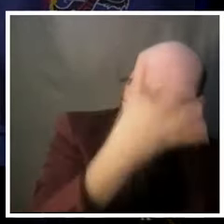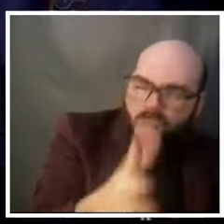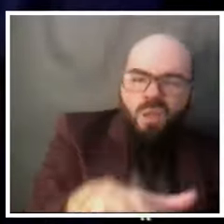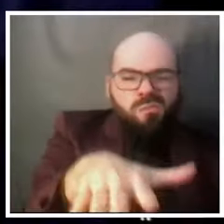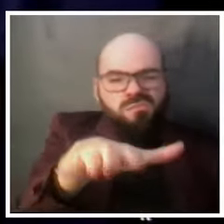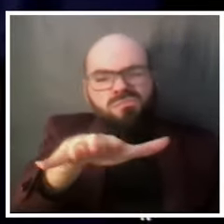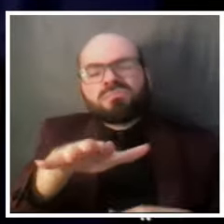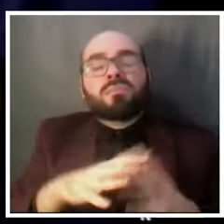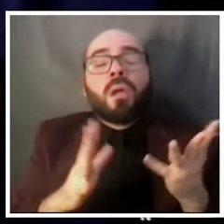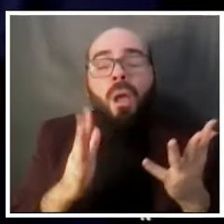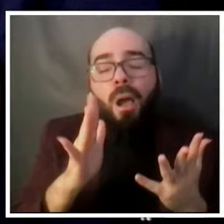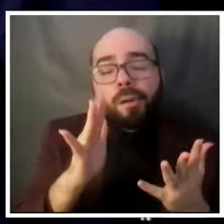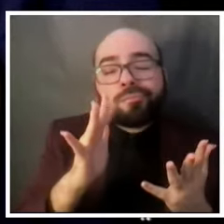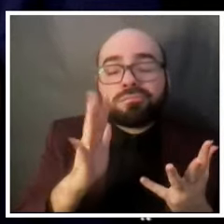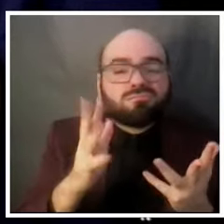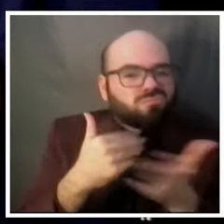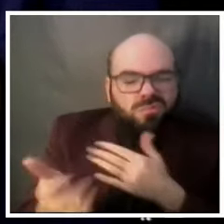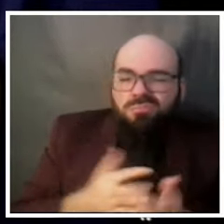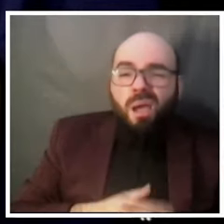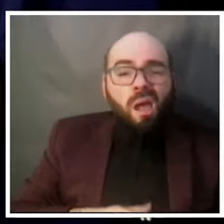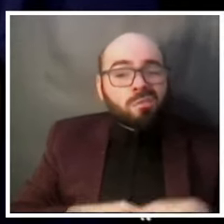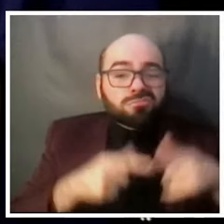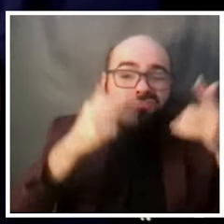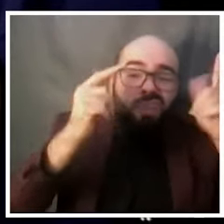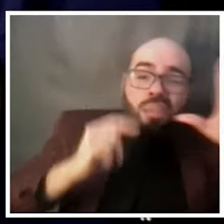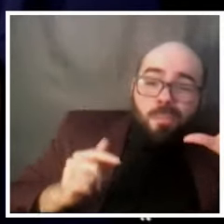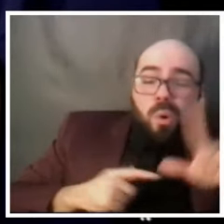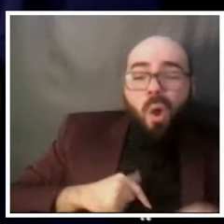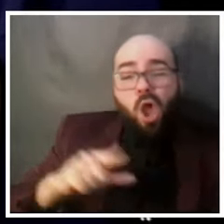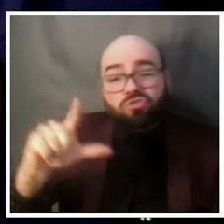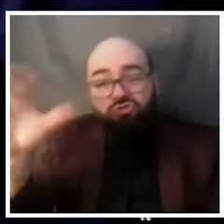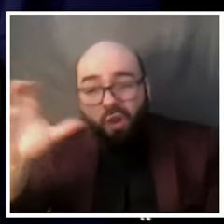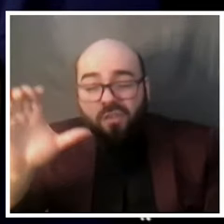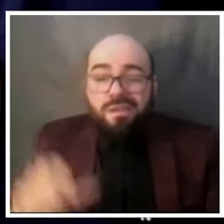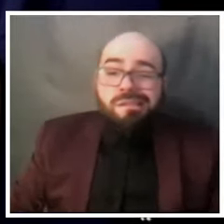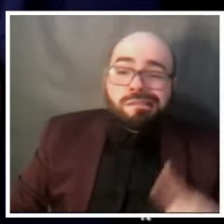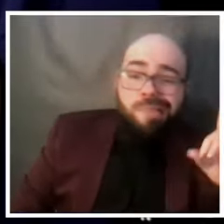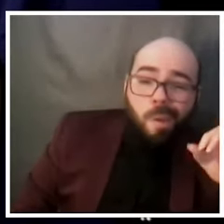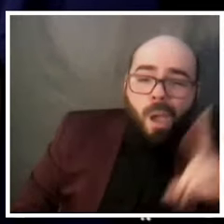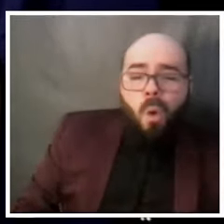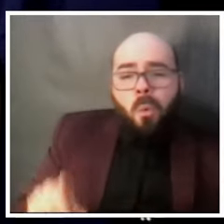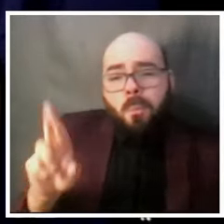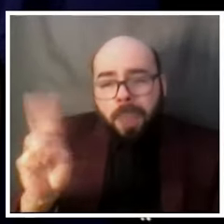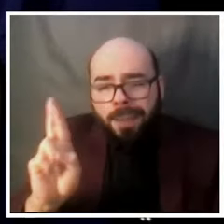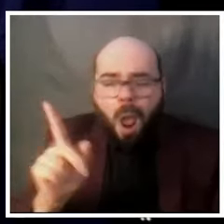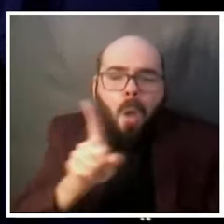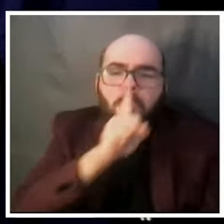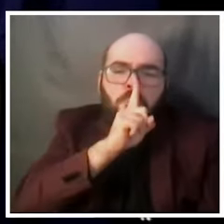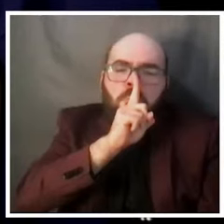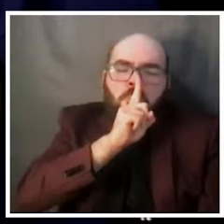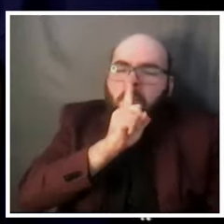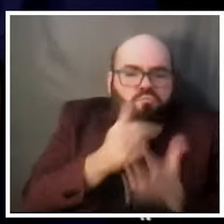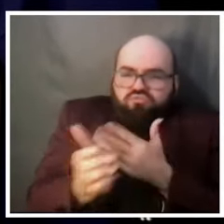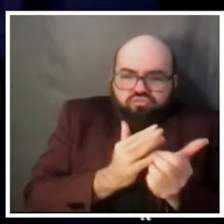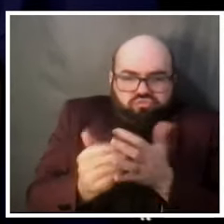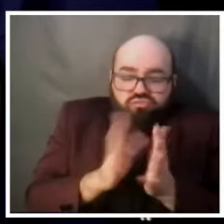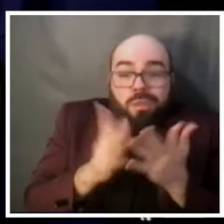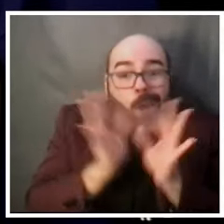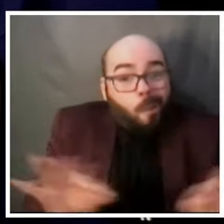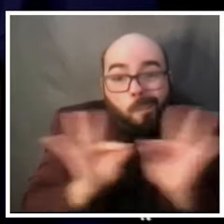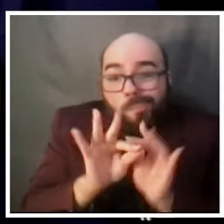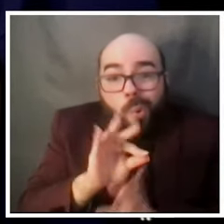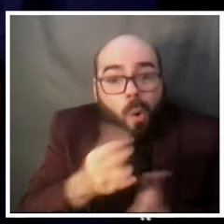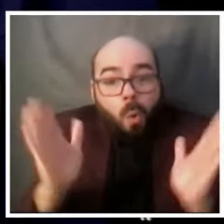Whether you're liberal, conservative, Democrat, Republican, independent, whatever you are, think about it. We're not asking much. Just asking for